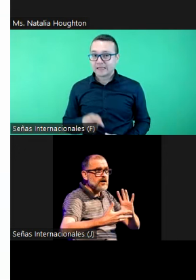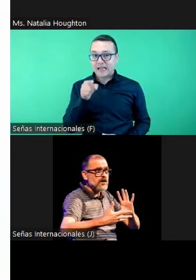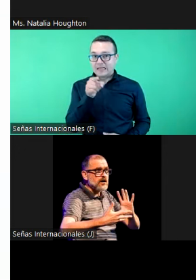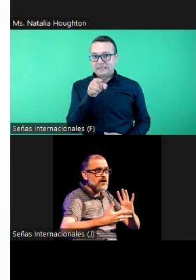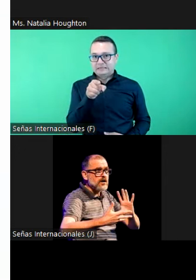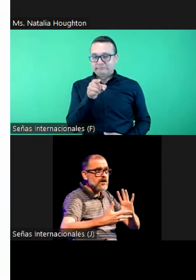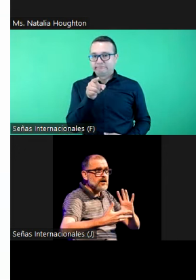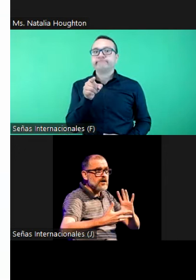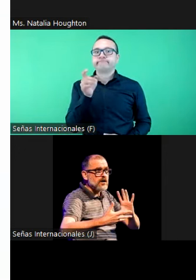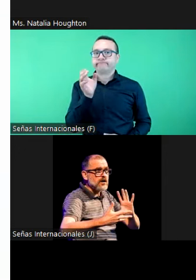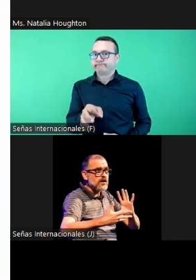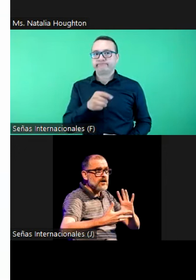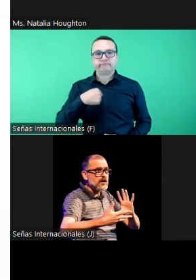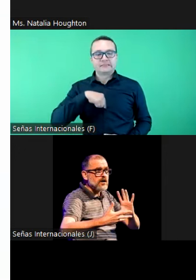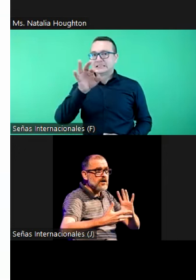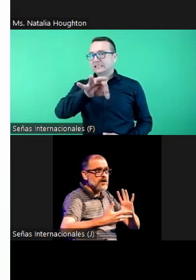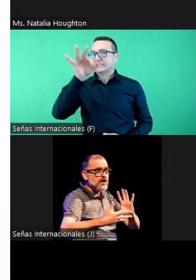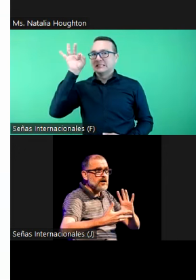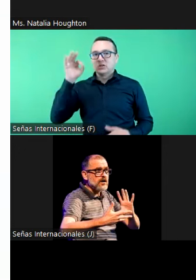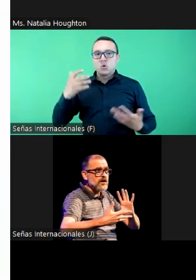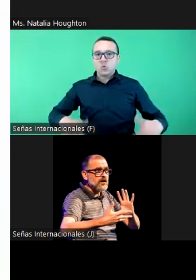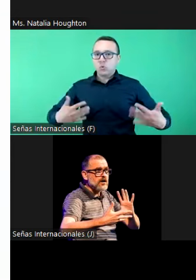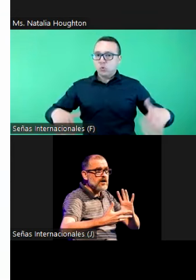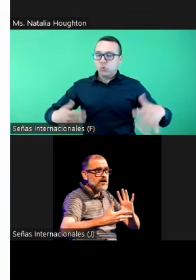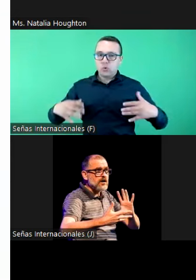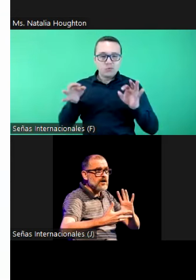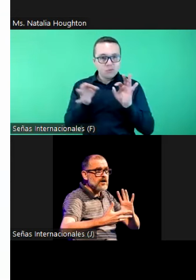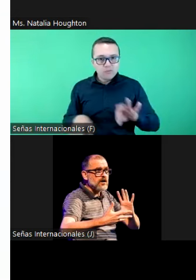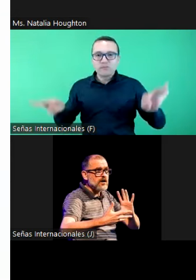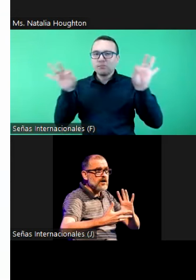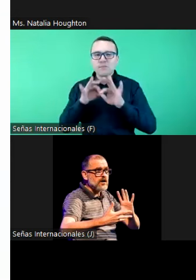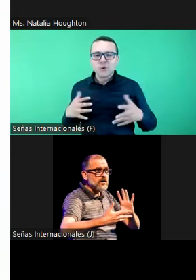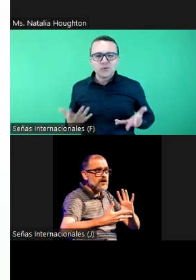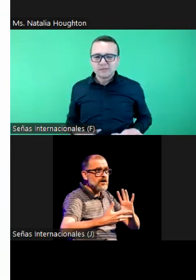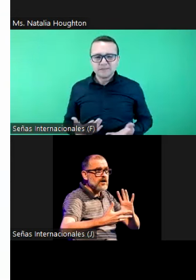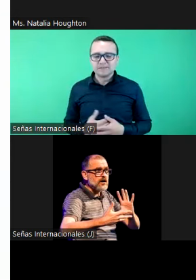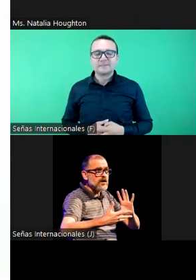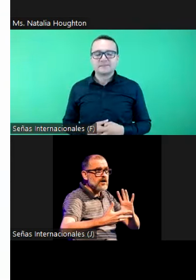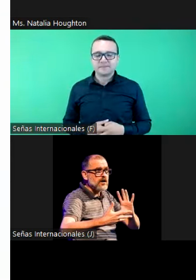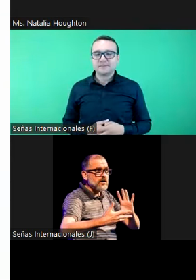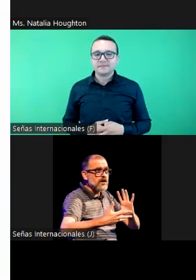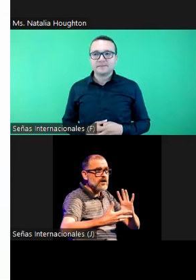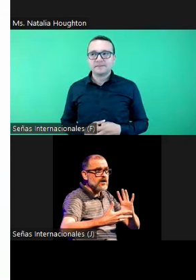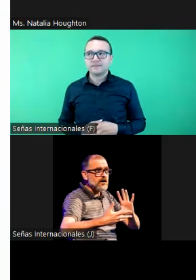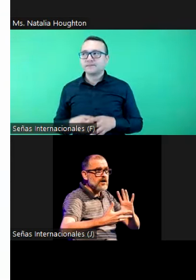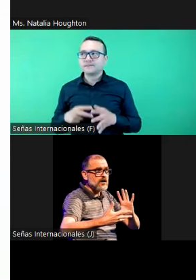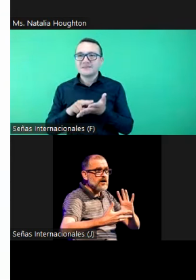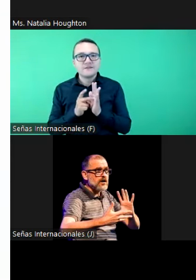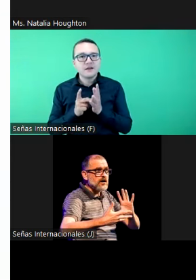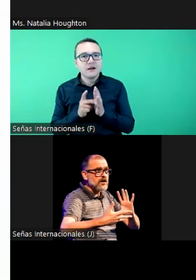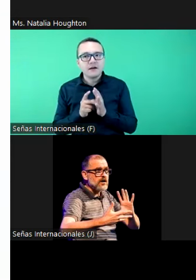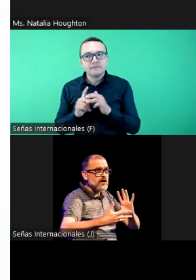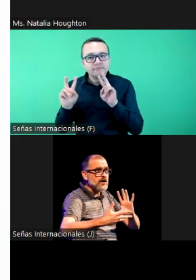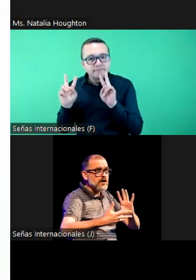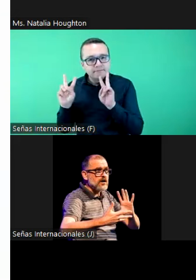there is something that was key for us that didn't have to do necessarily with the wealth